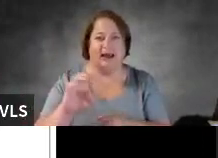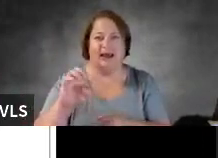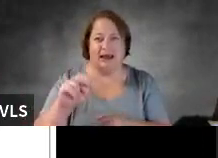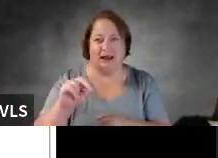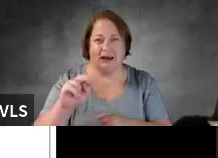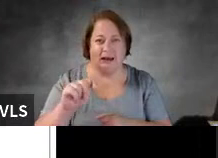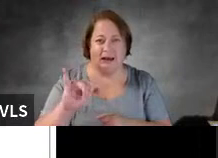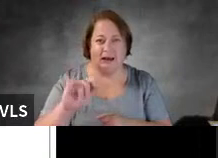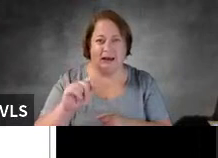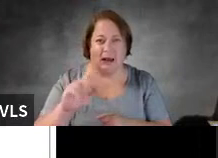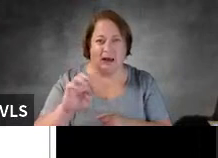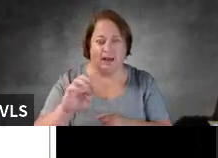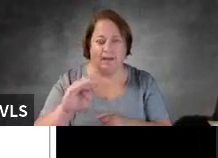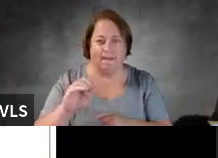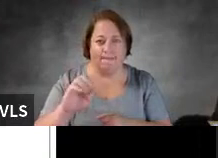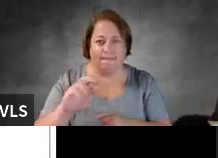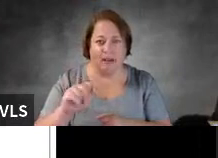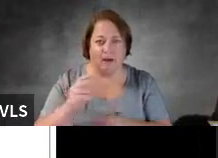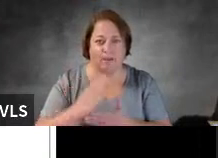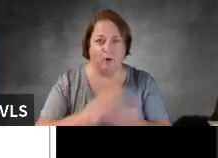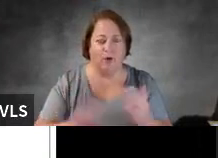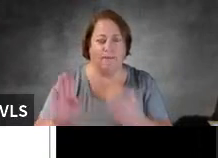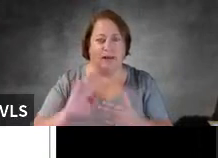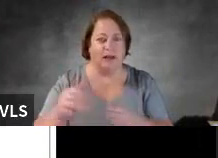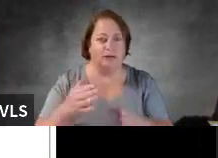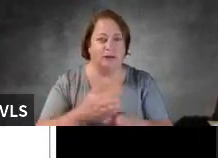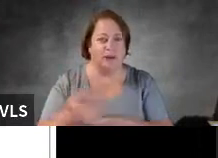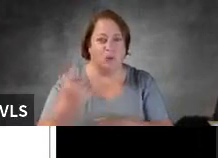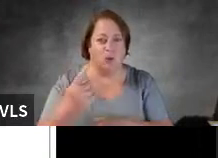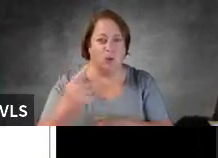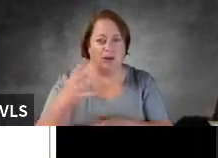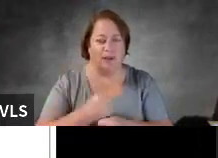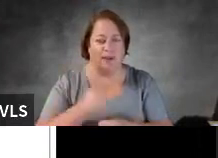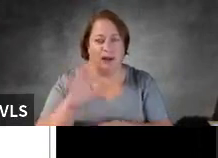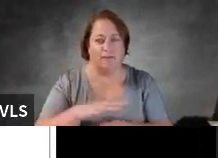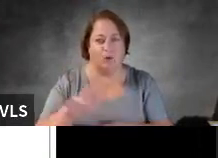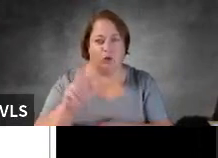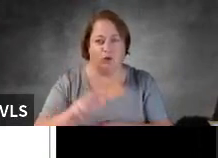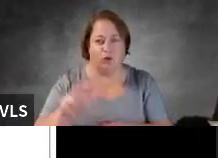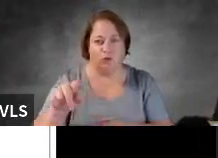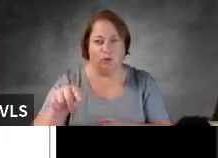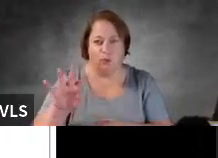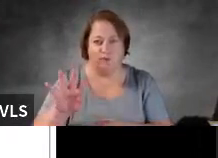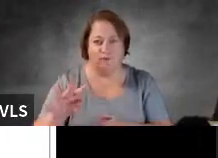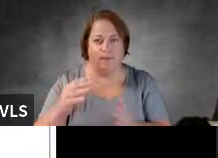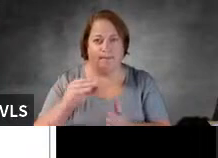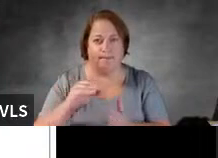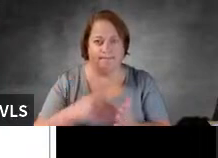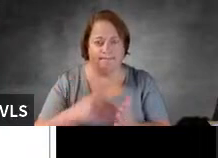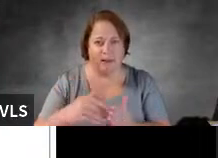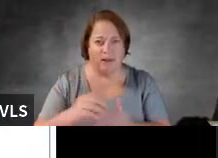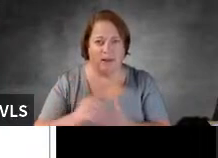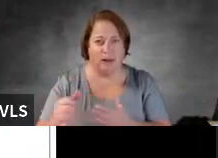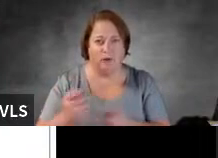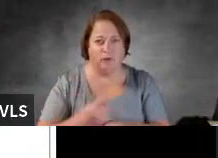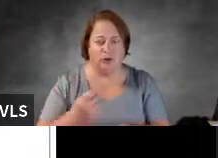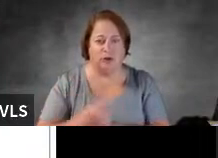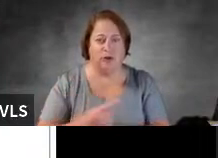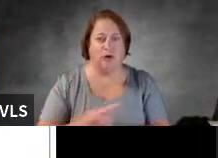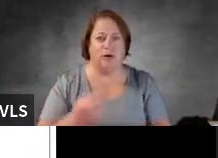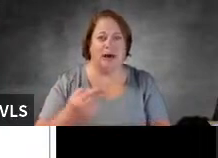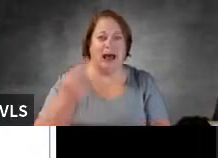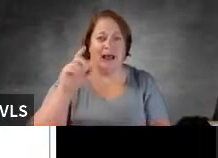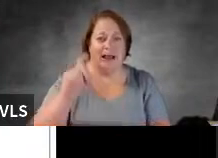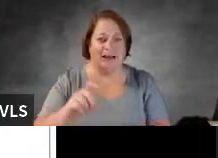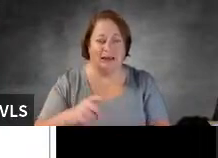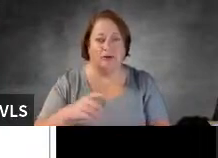main one out of our federal funds. And we receive that at about $33.4 million a year. High needs funds, early